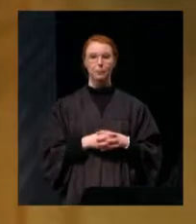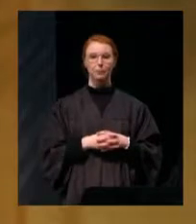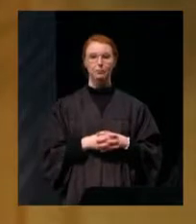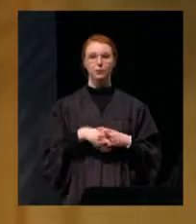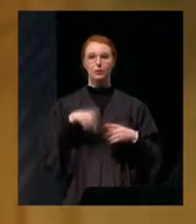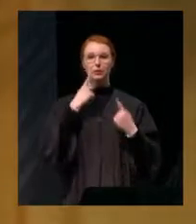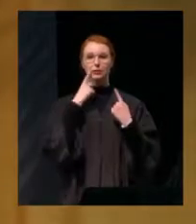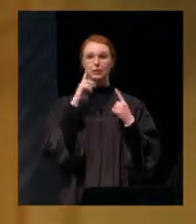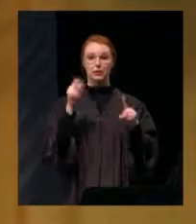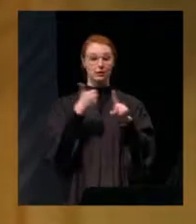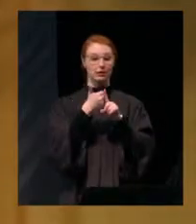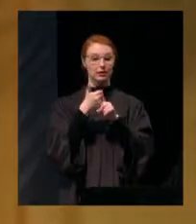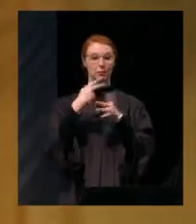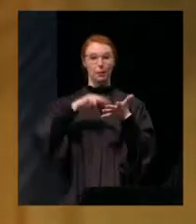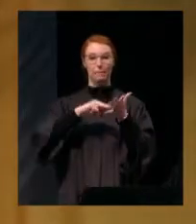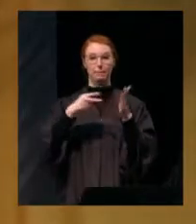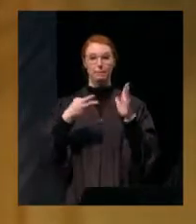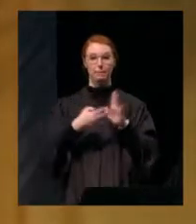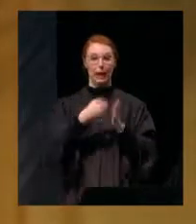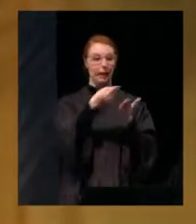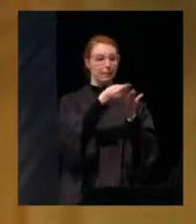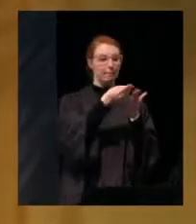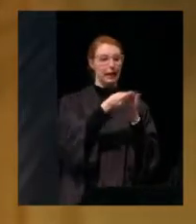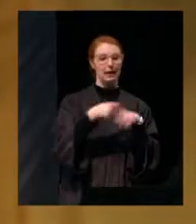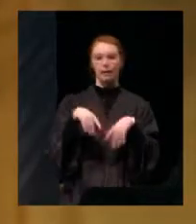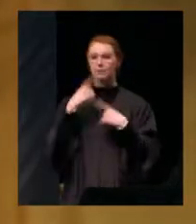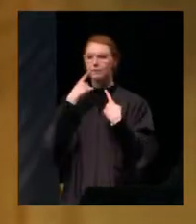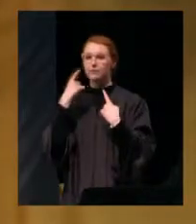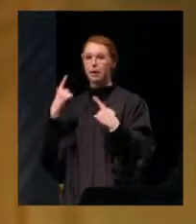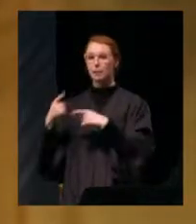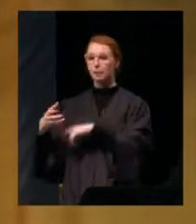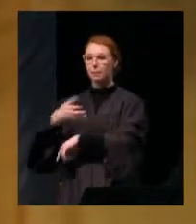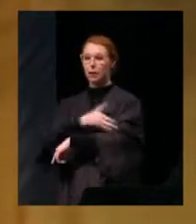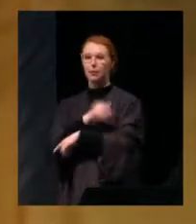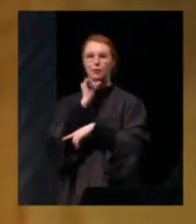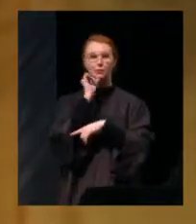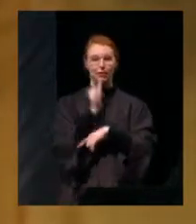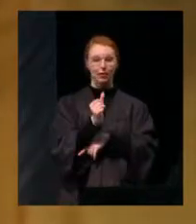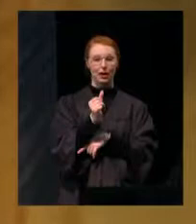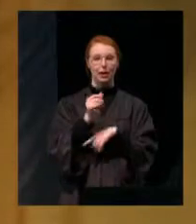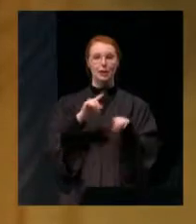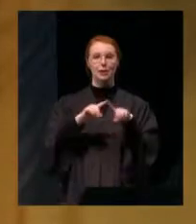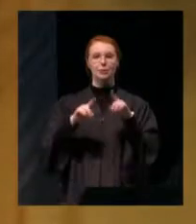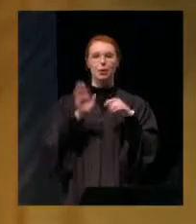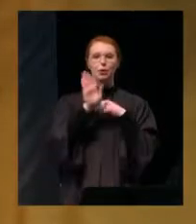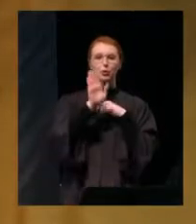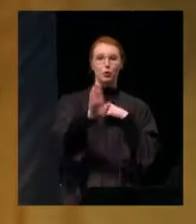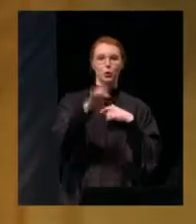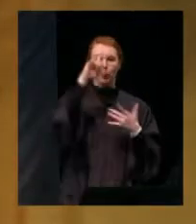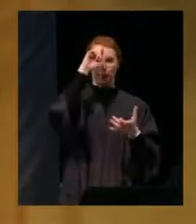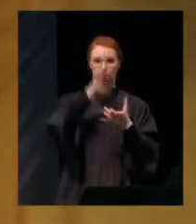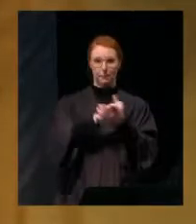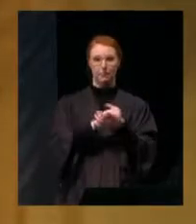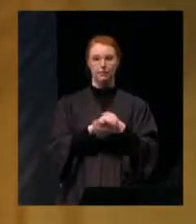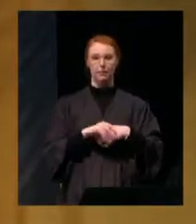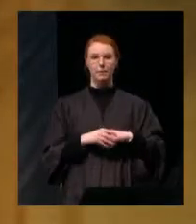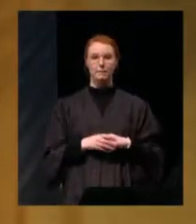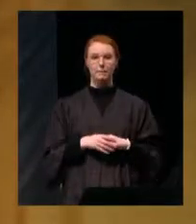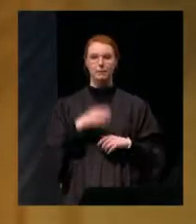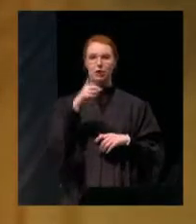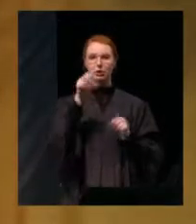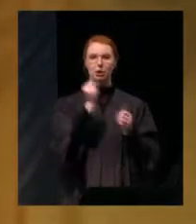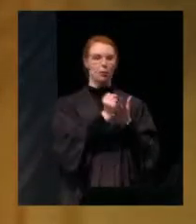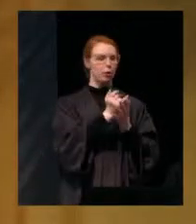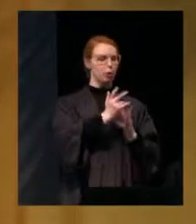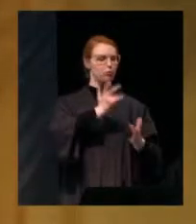Success is not merely defined through money, fame, and power, but through our own virtues. You could have all the money in the